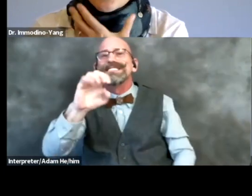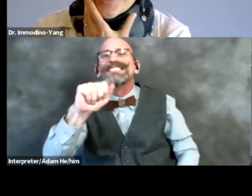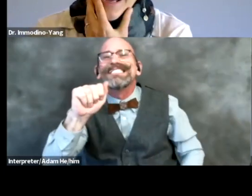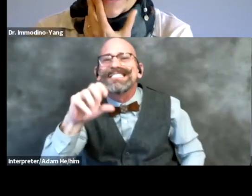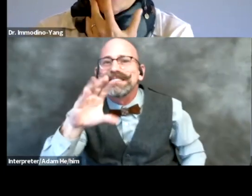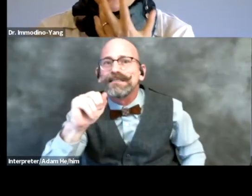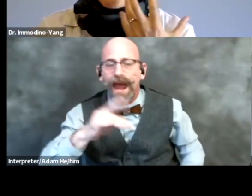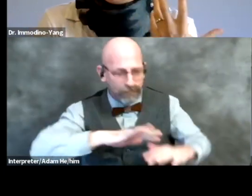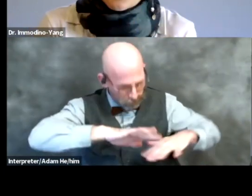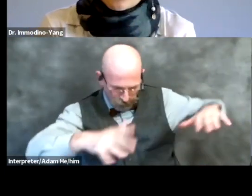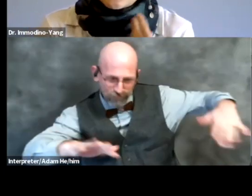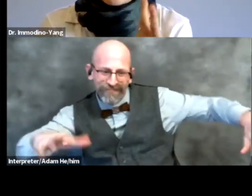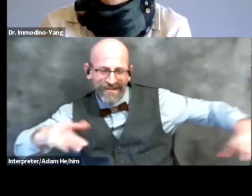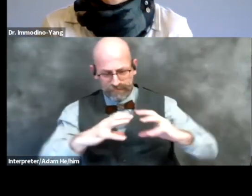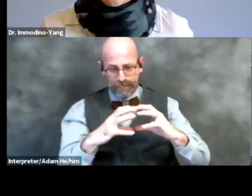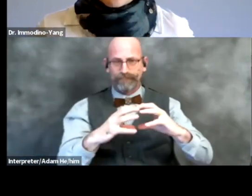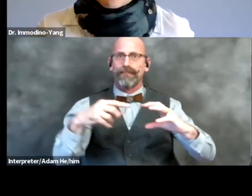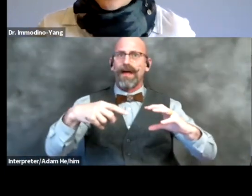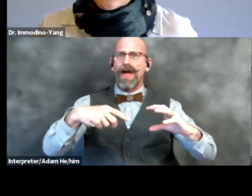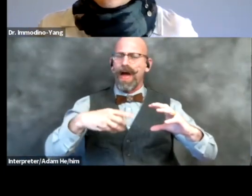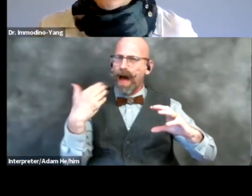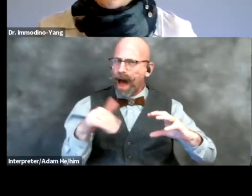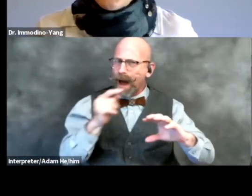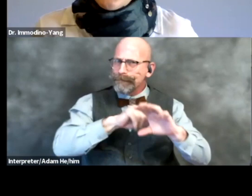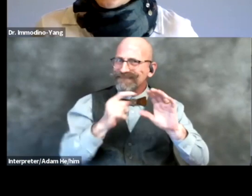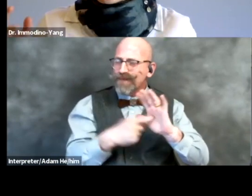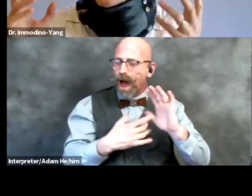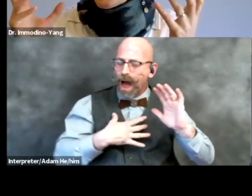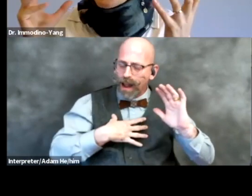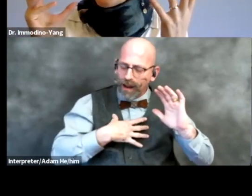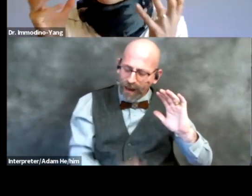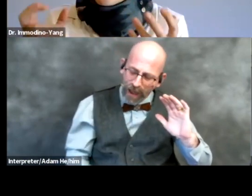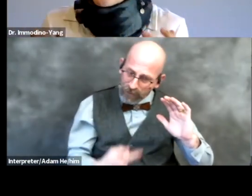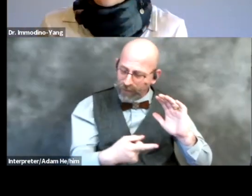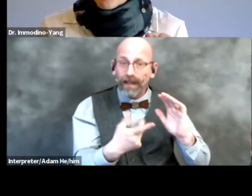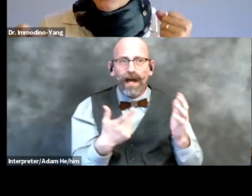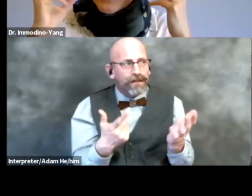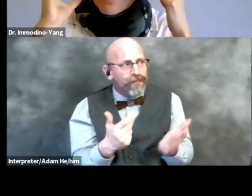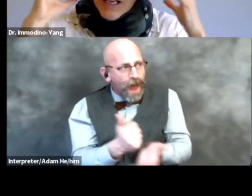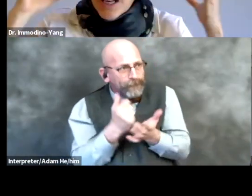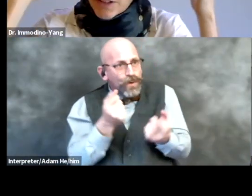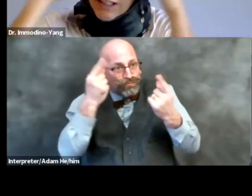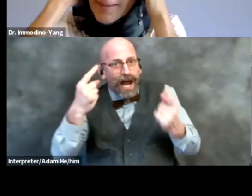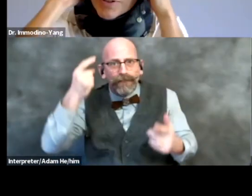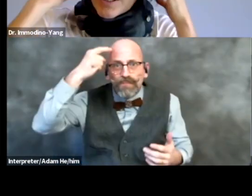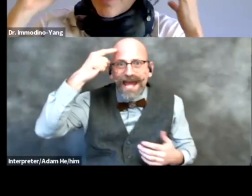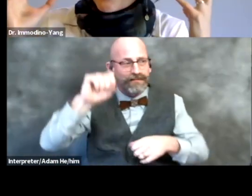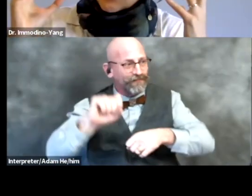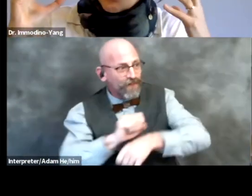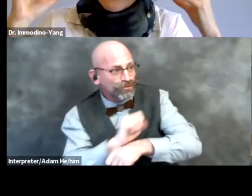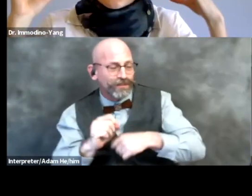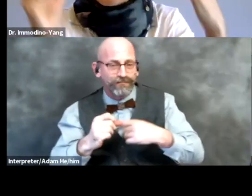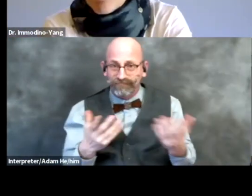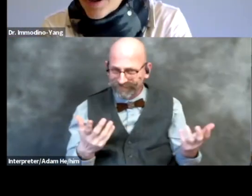for understanding the functioning and the development of the brain, because we often think of the brain as being kind of encapsulated